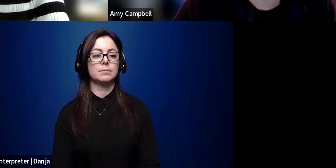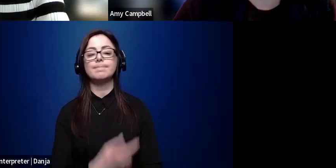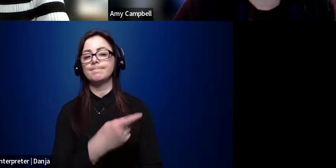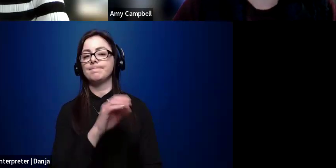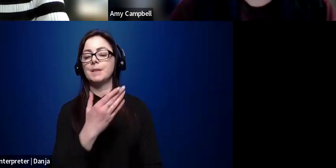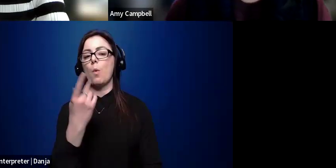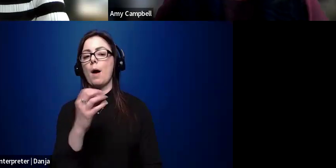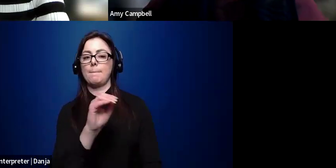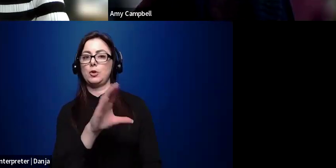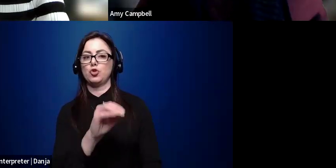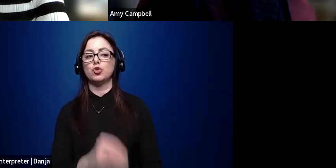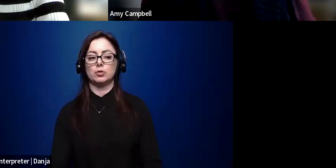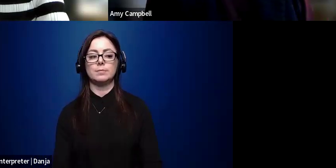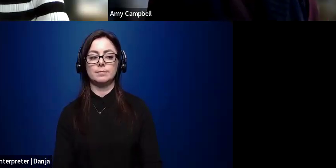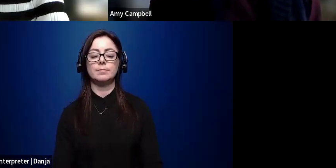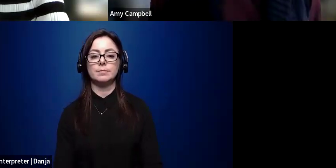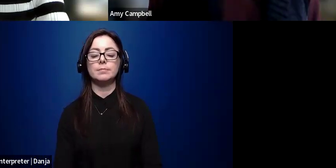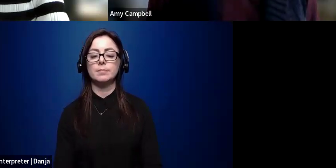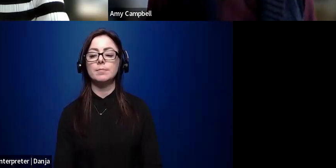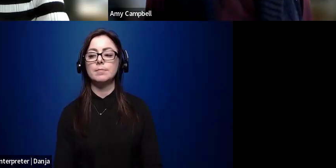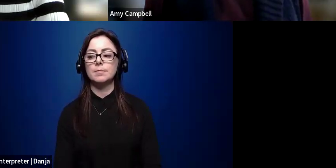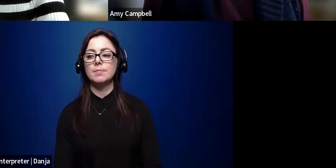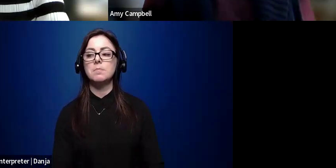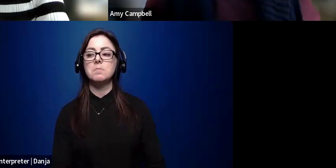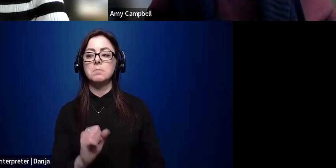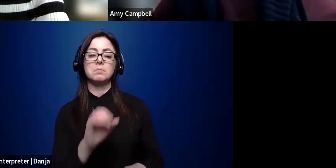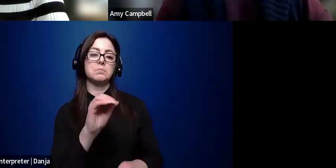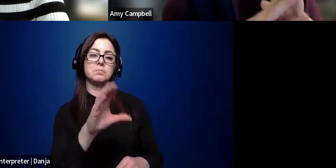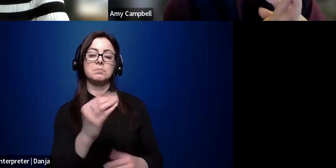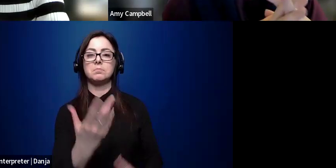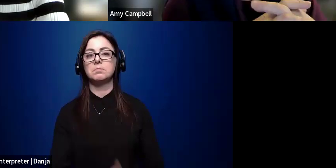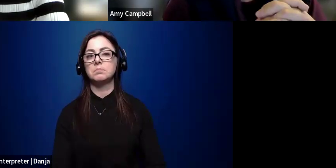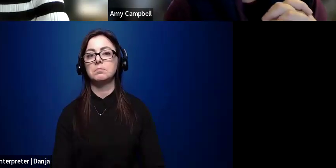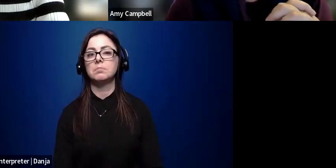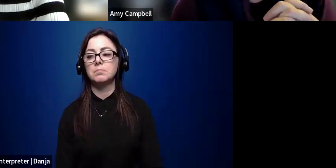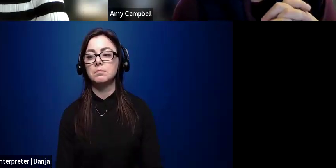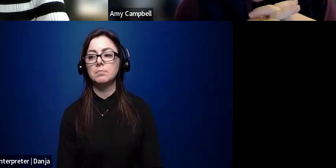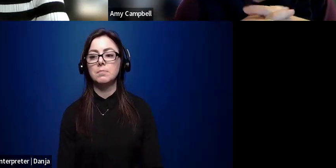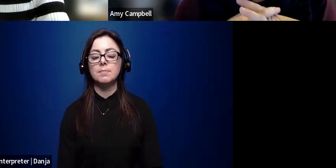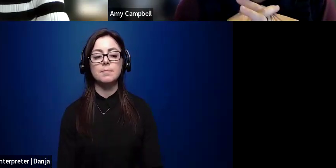There you go. People could take a screenshot of that and then you could share it.